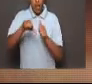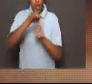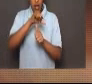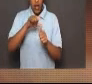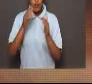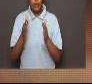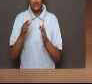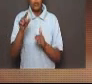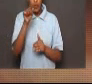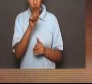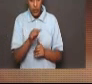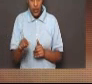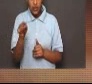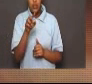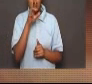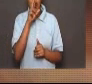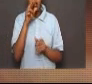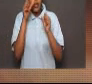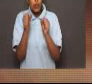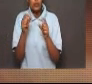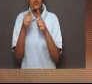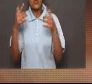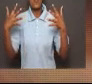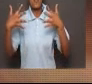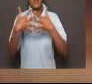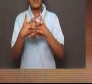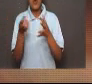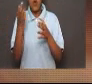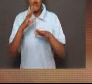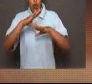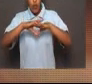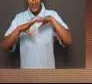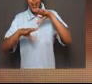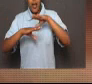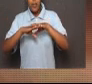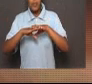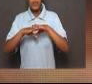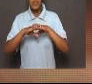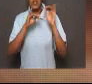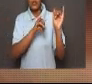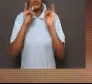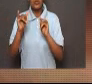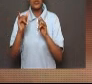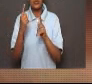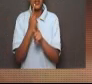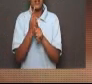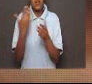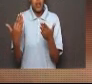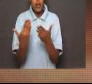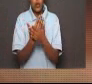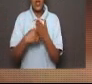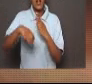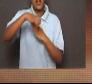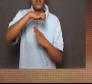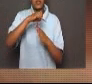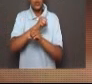Atomic orbitals are able to combine or overlap in order to create new